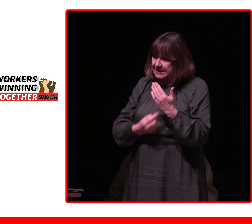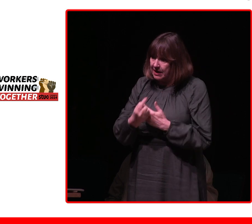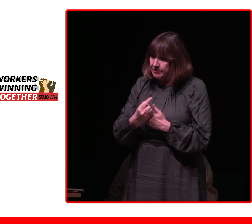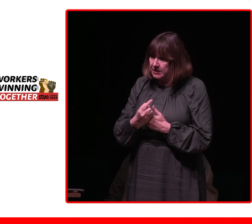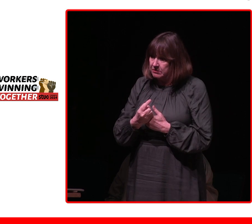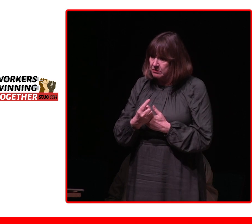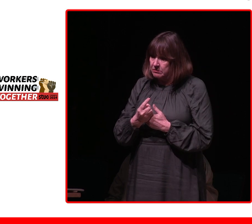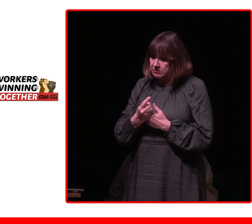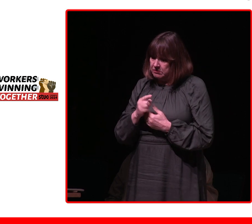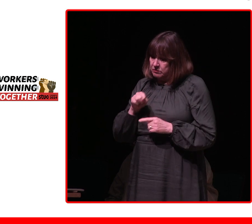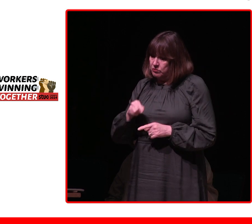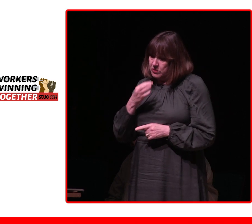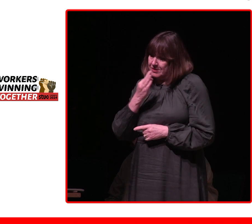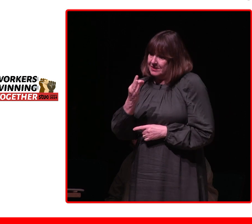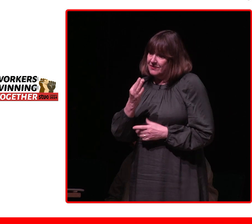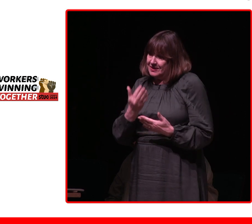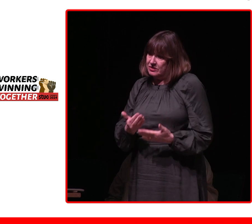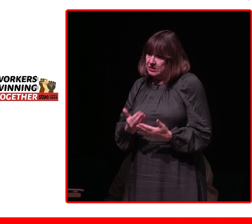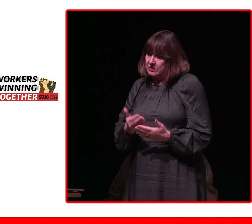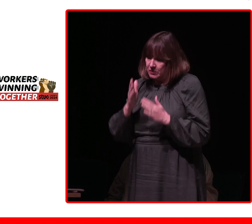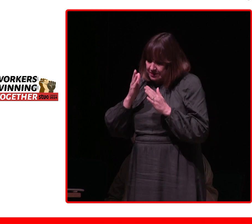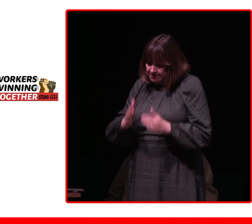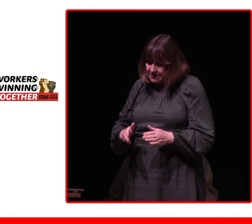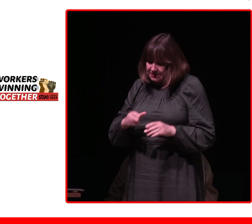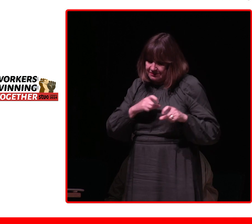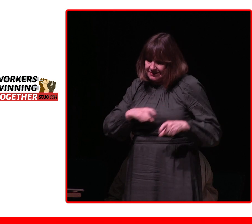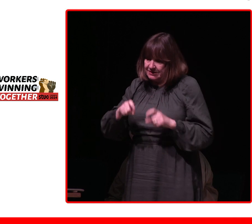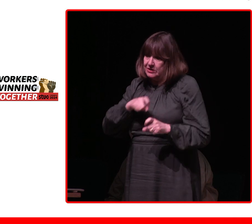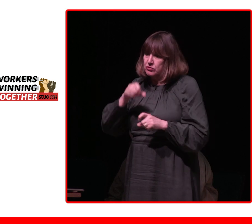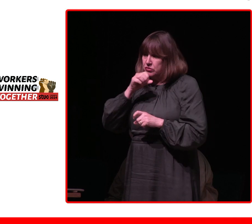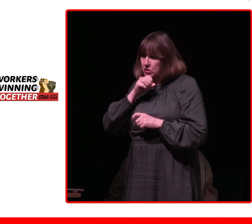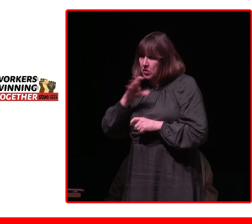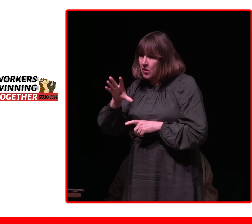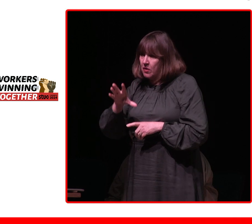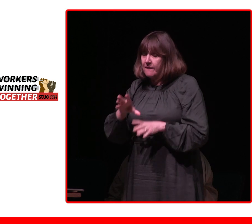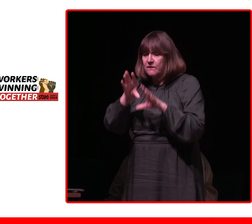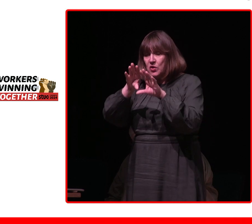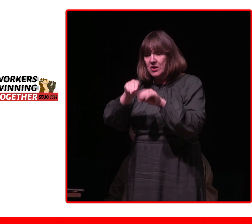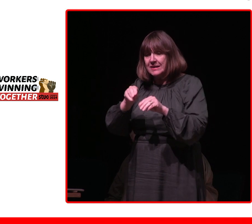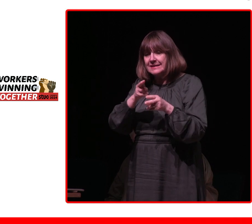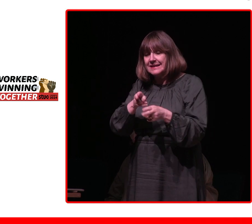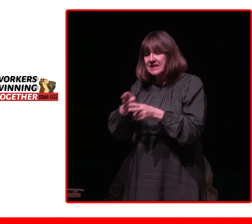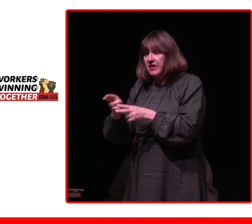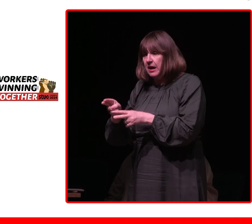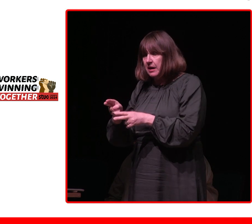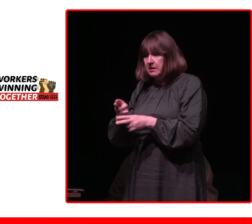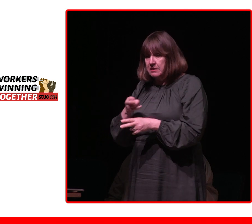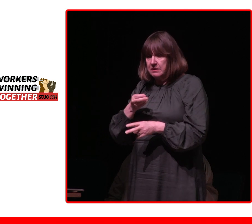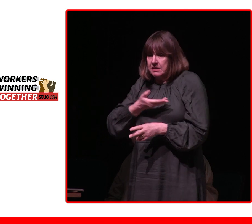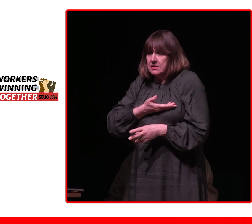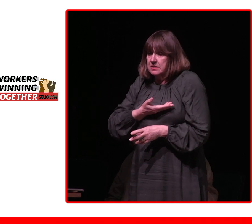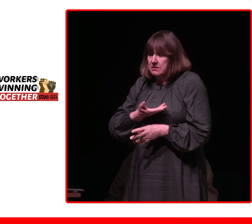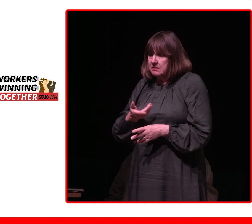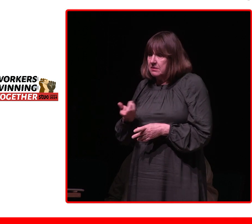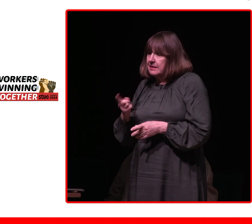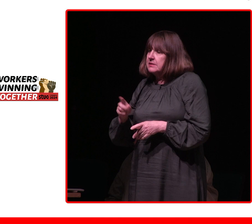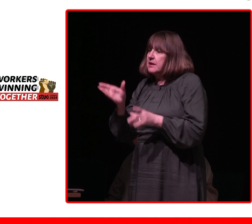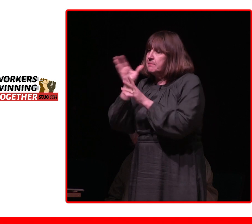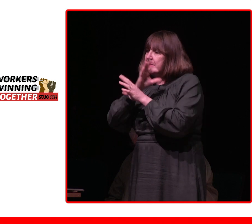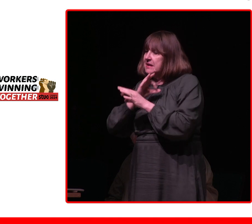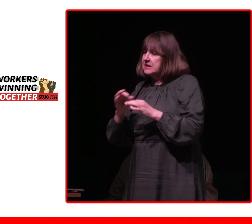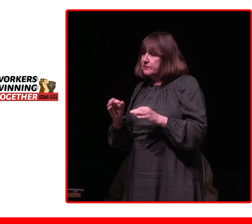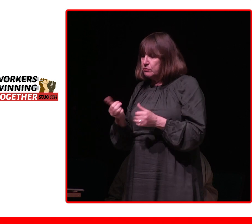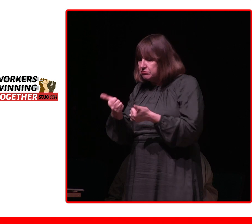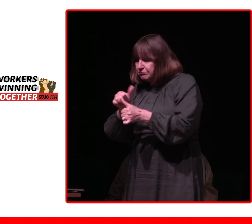for today. We must continue the call for a ceasefire in Gaza, a peaceful solution to the conflict across the